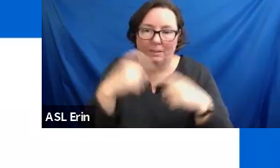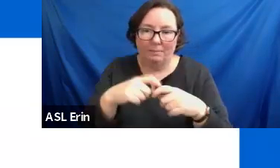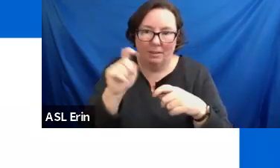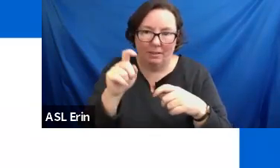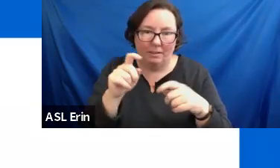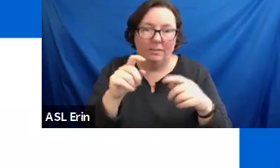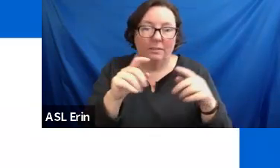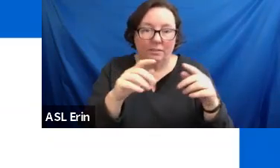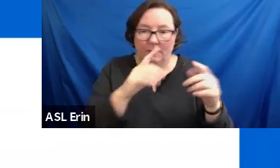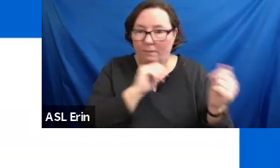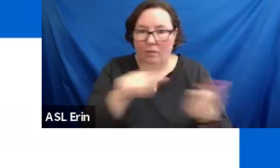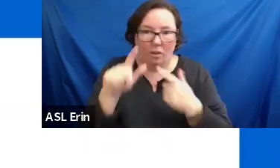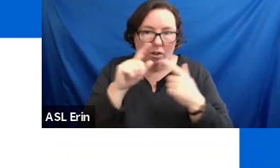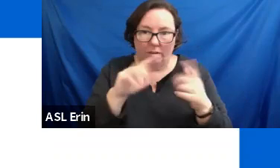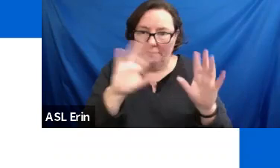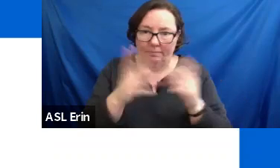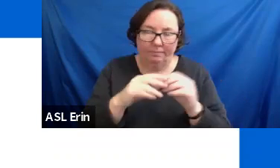across all invitations.